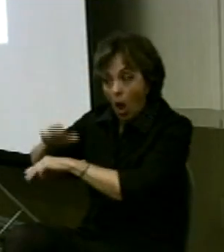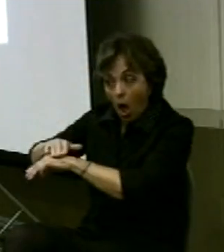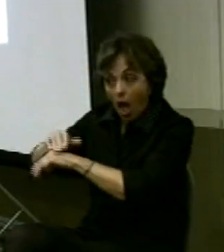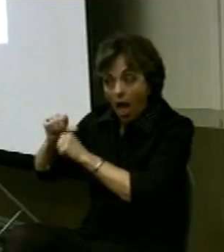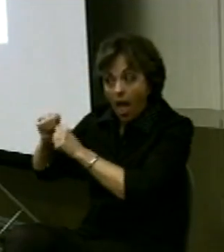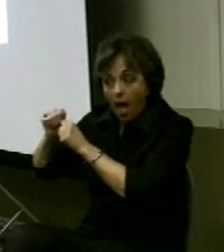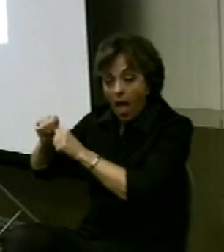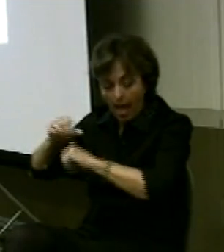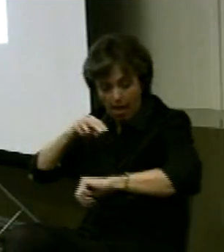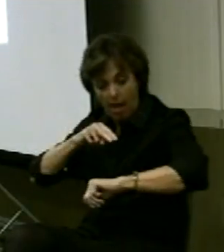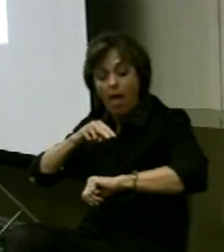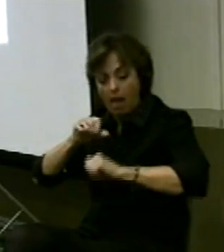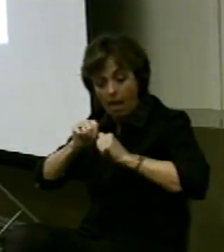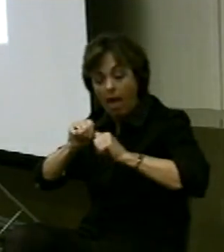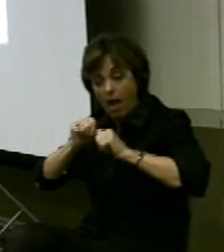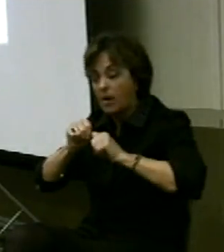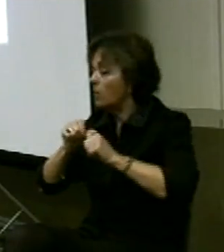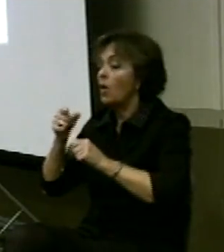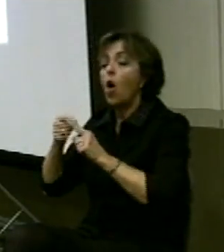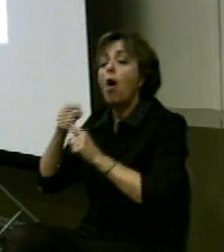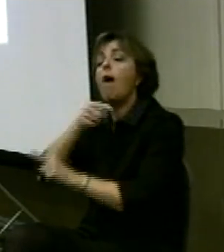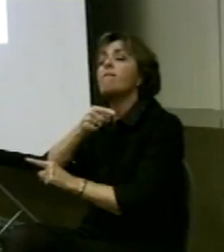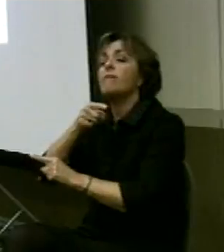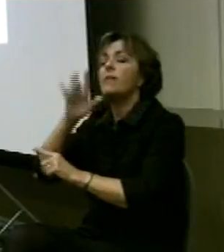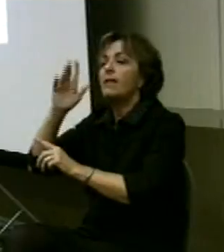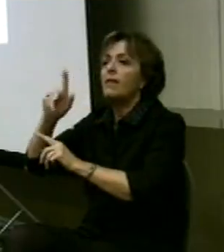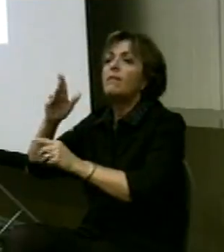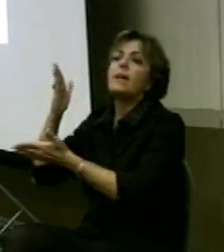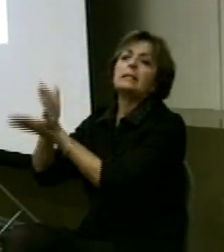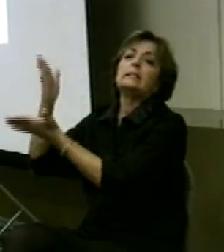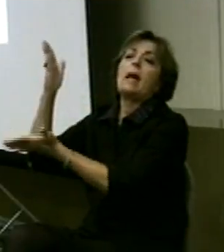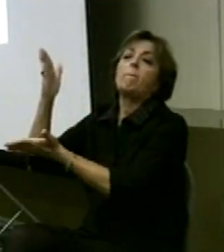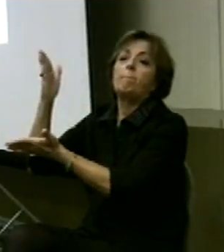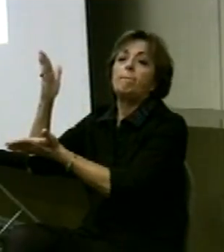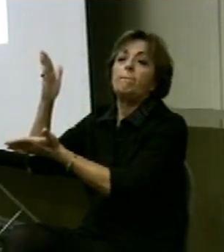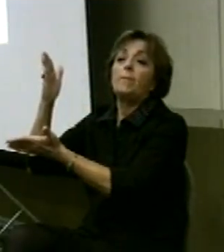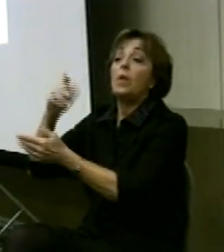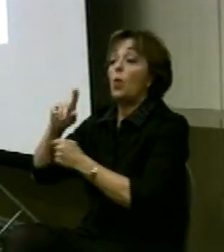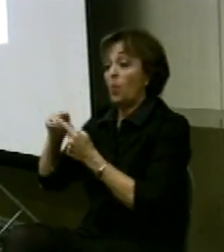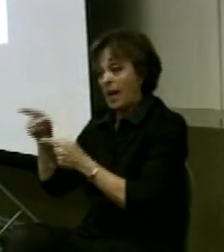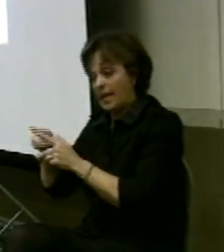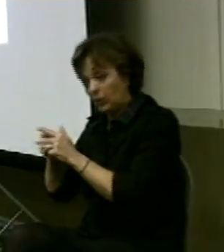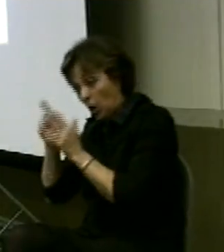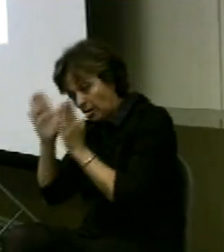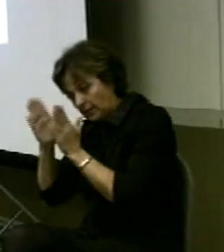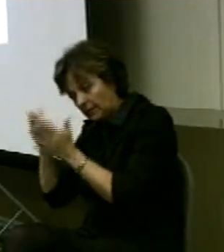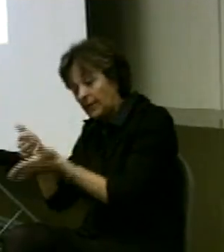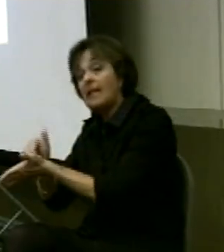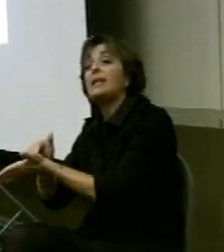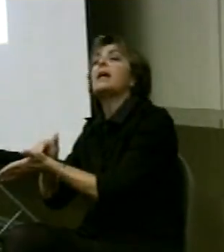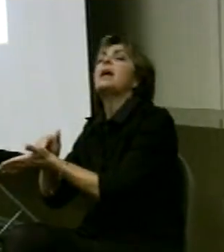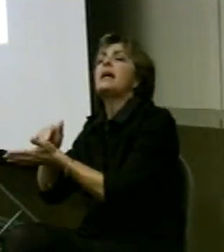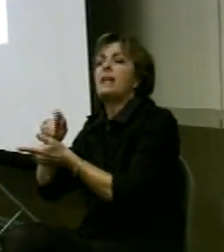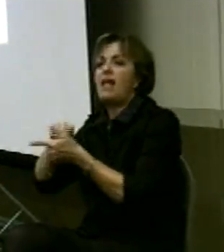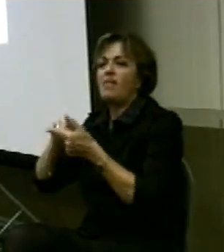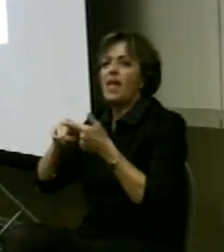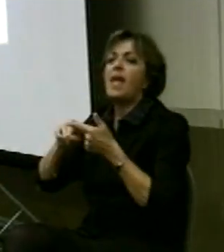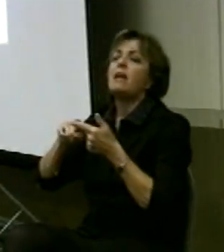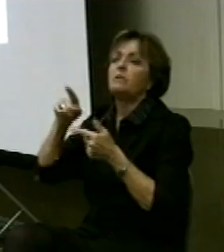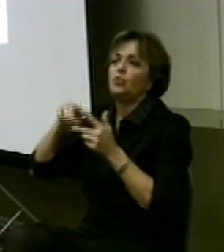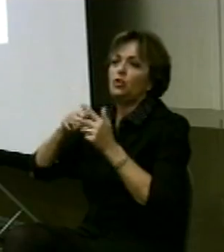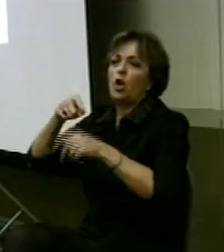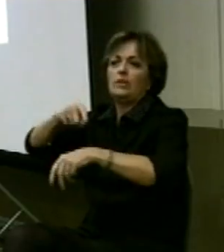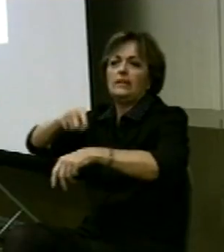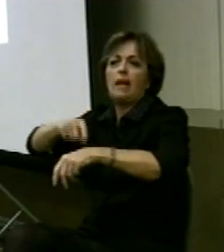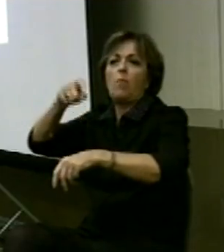as Jonathan stops being on task, you stop your stopwatch. As soon as Jonathan returns back to task, you can start your stopwatch again.